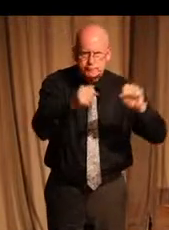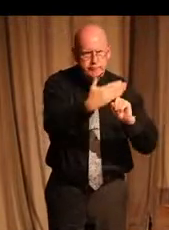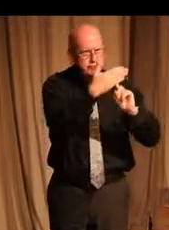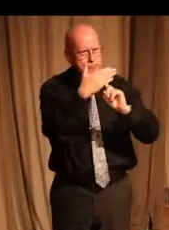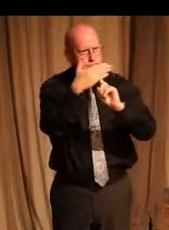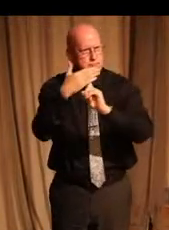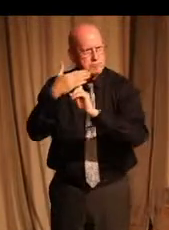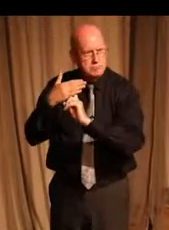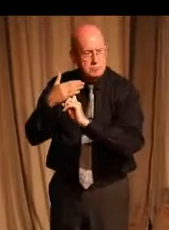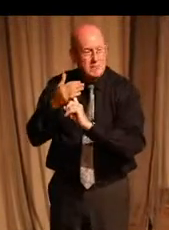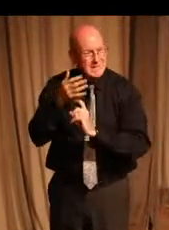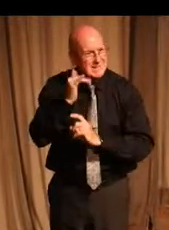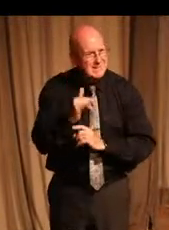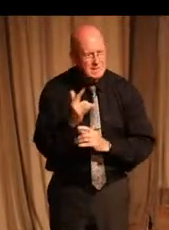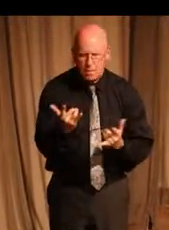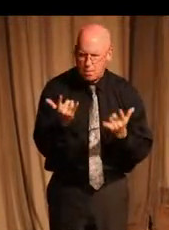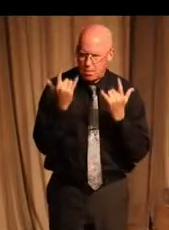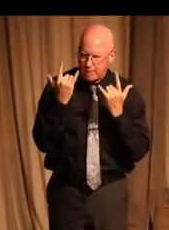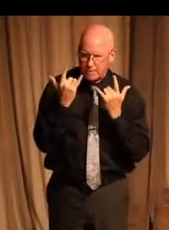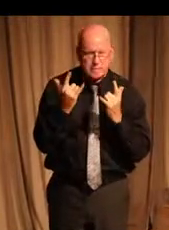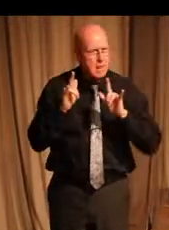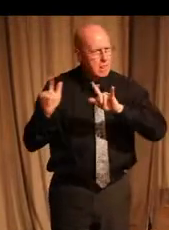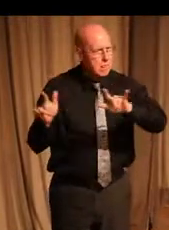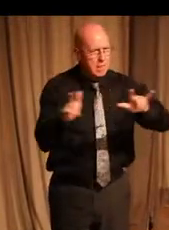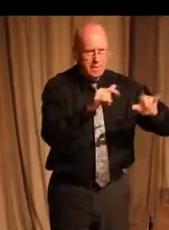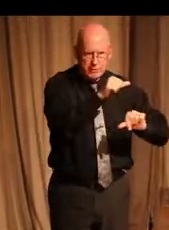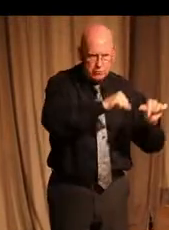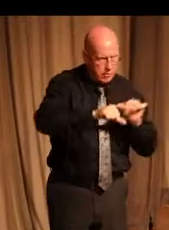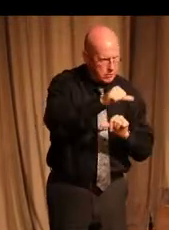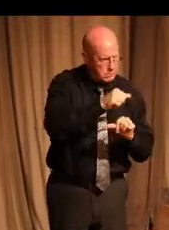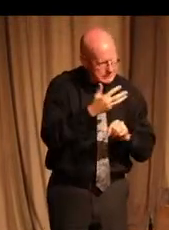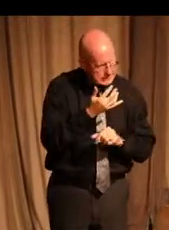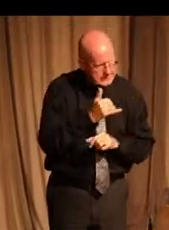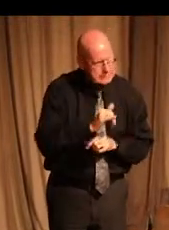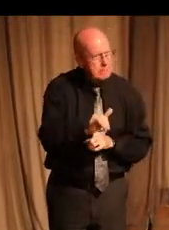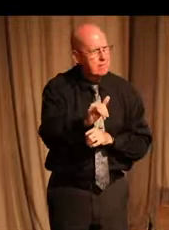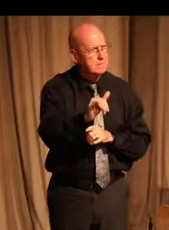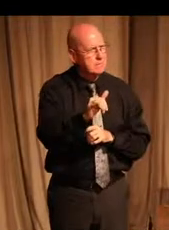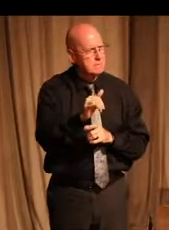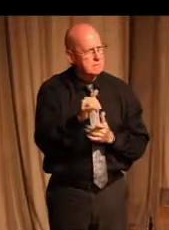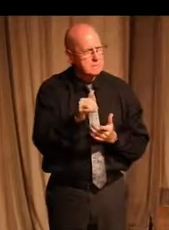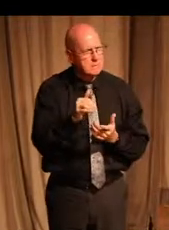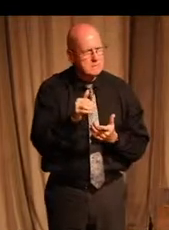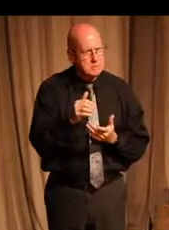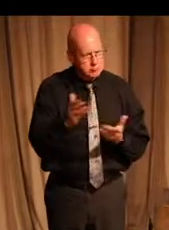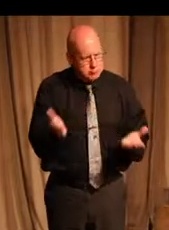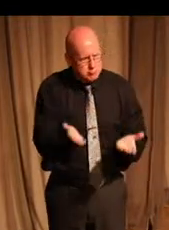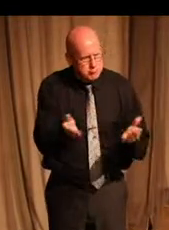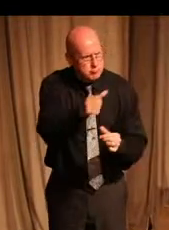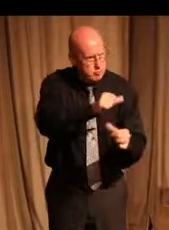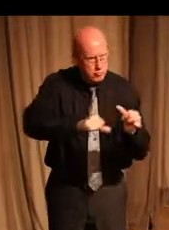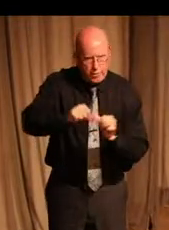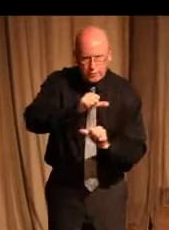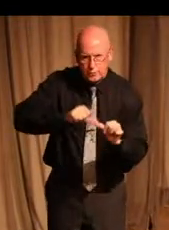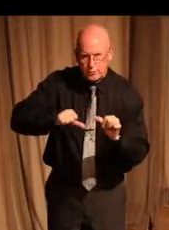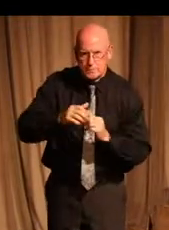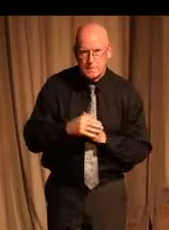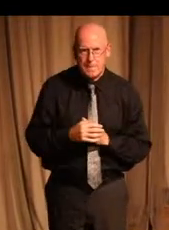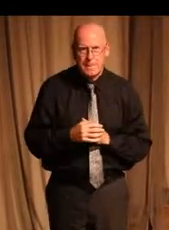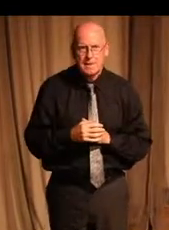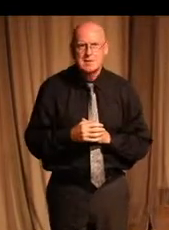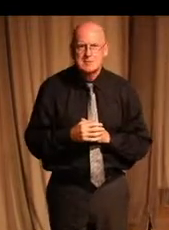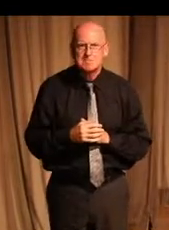gonna love on ourselves and each other, right? We are still going to make in spite of, right? And it is